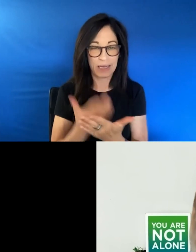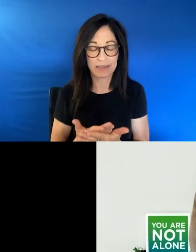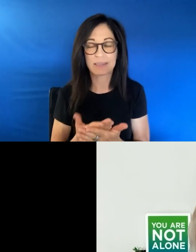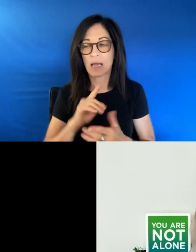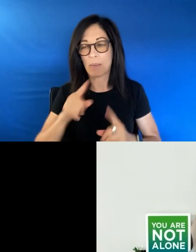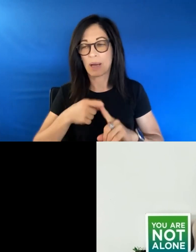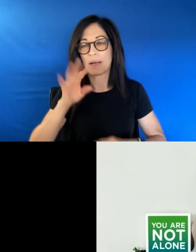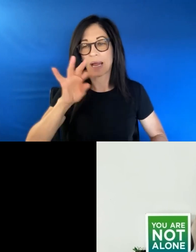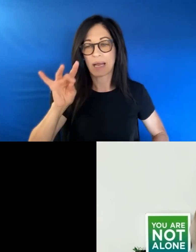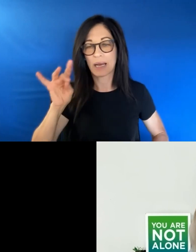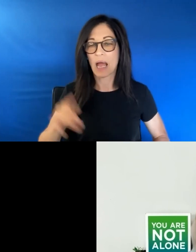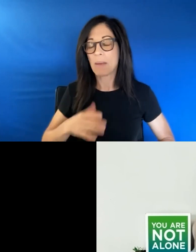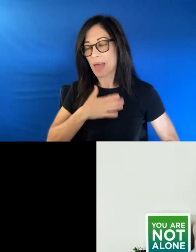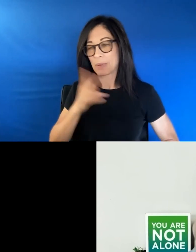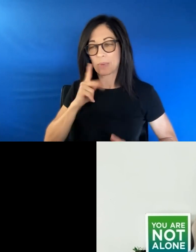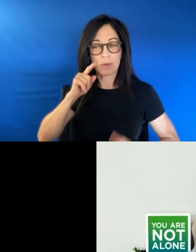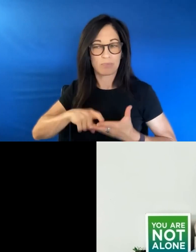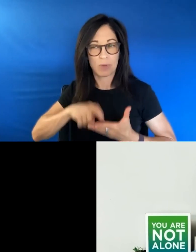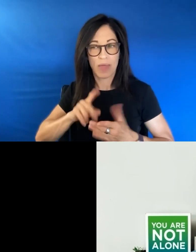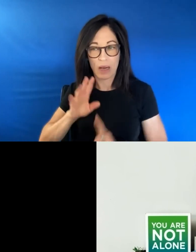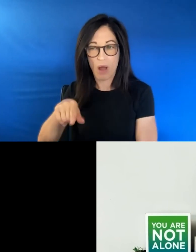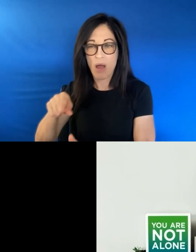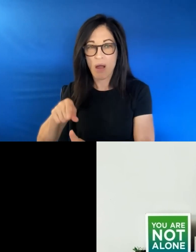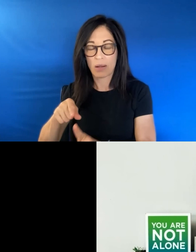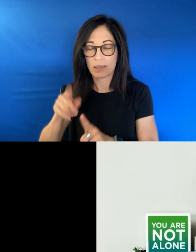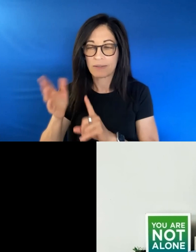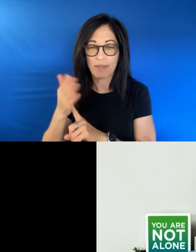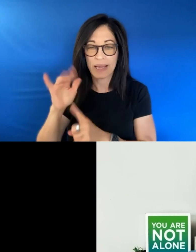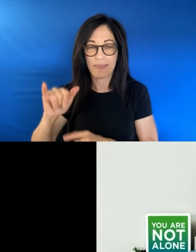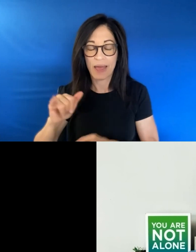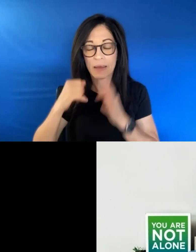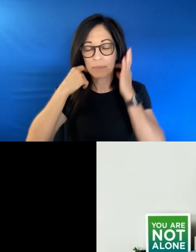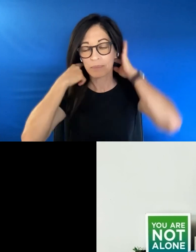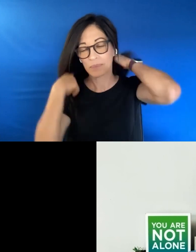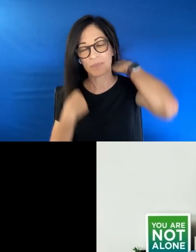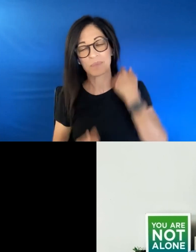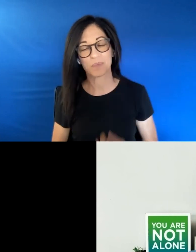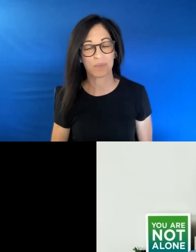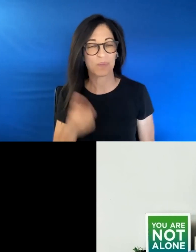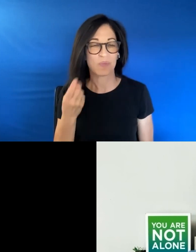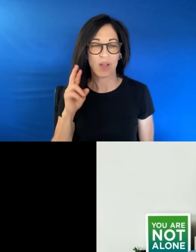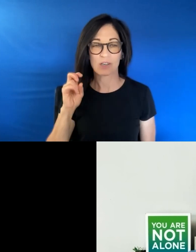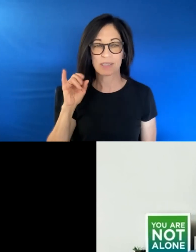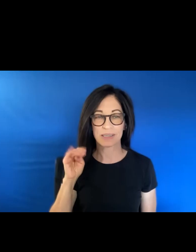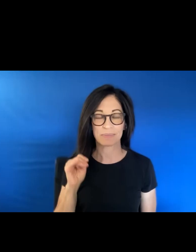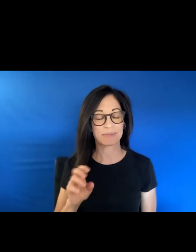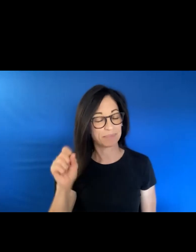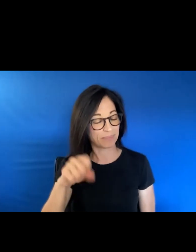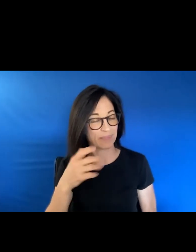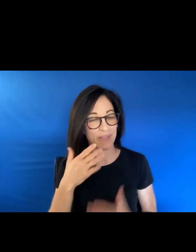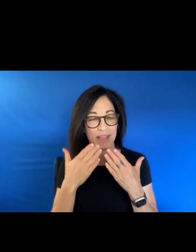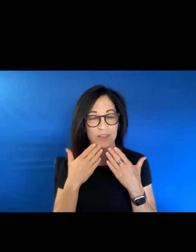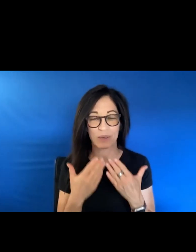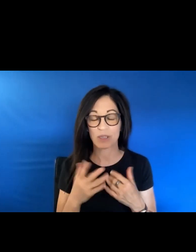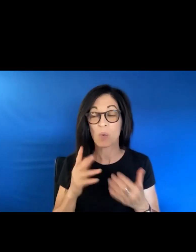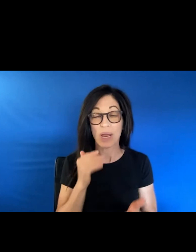glad that people are flagging that as well. Great, Steph. Thank you so much for that. We're coming across the end of our